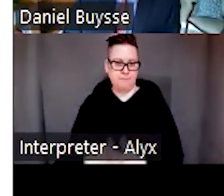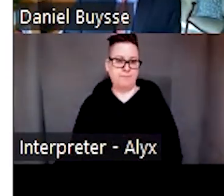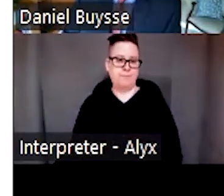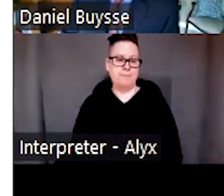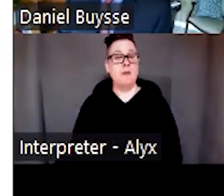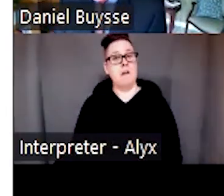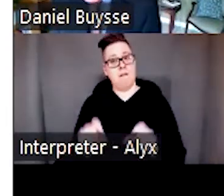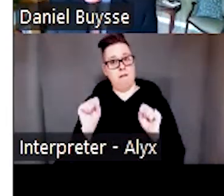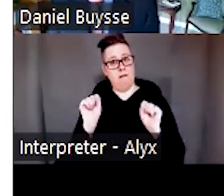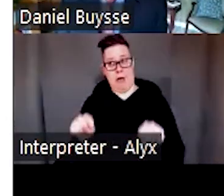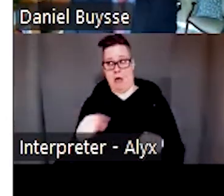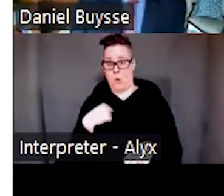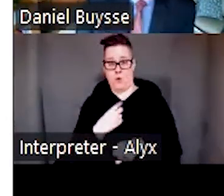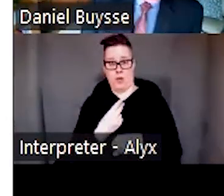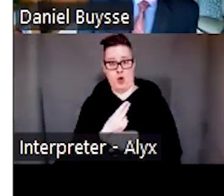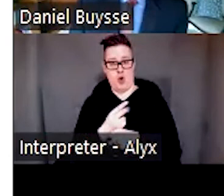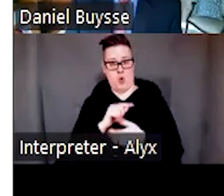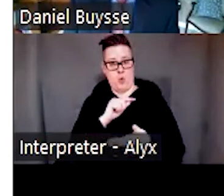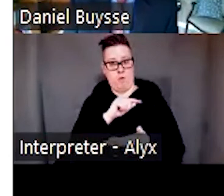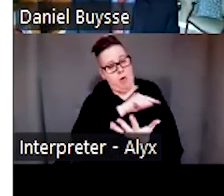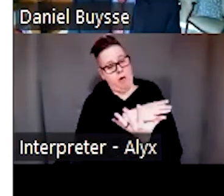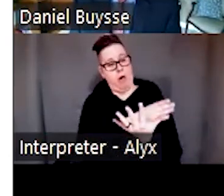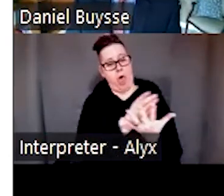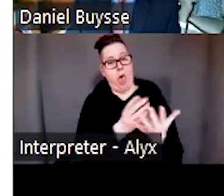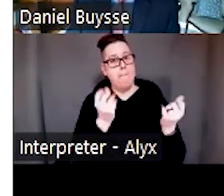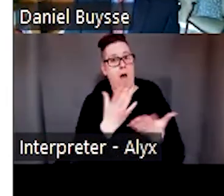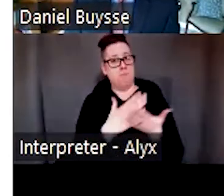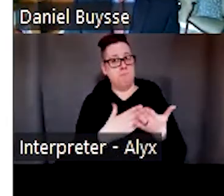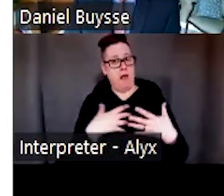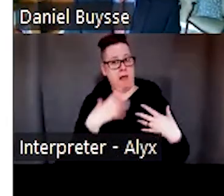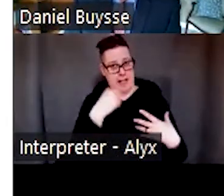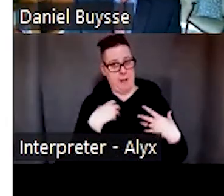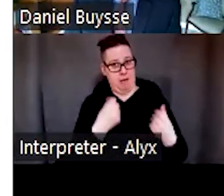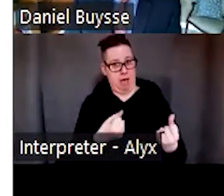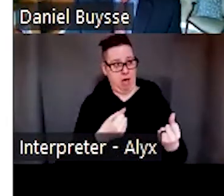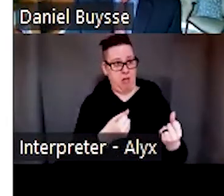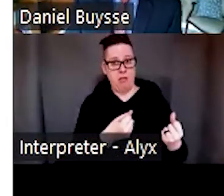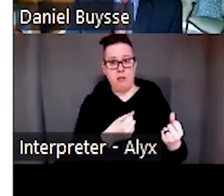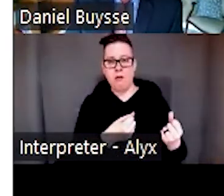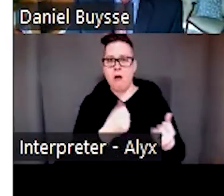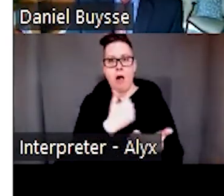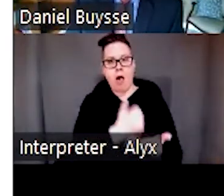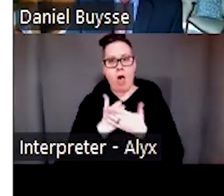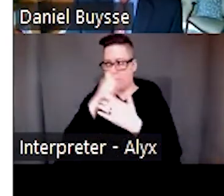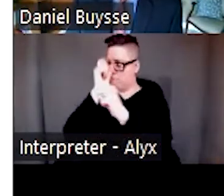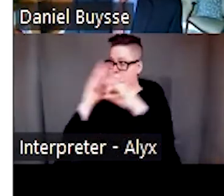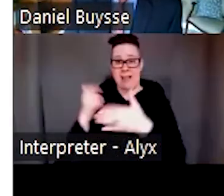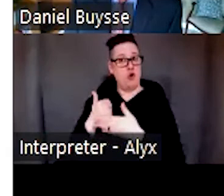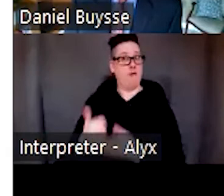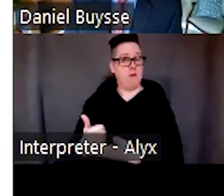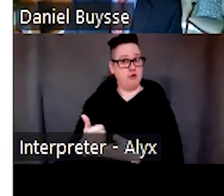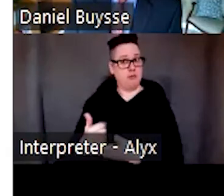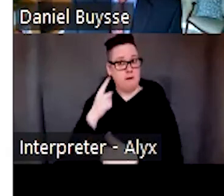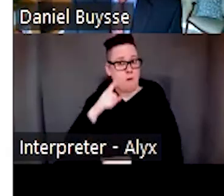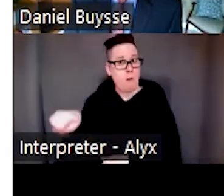can we use this construct of multidimensional sleep health to conceptualize interventions for people